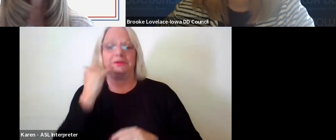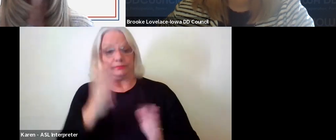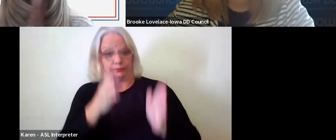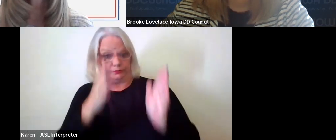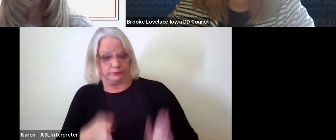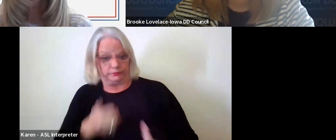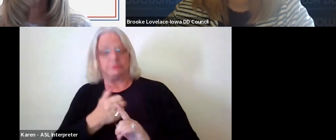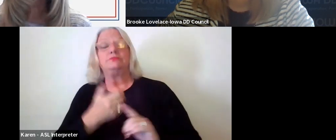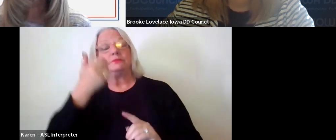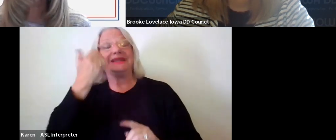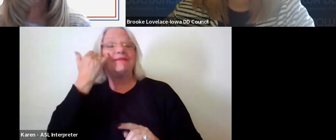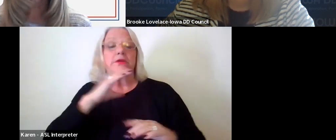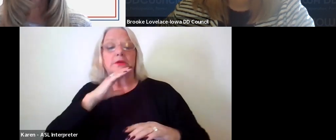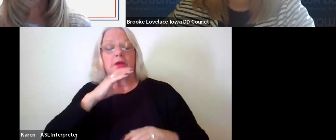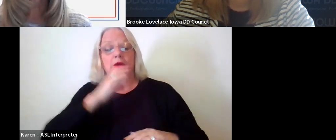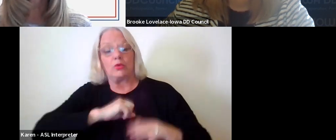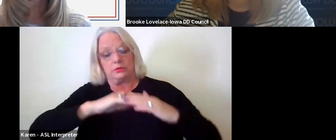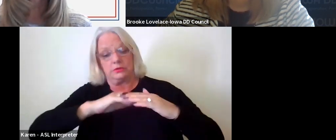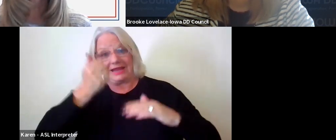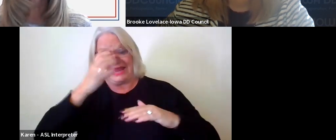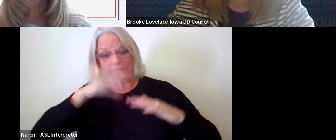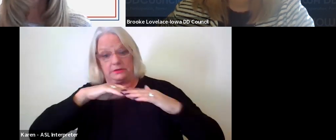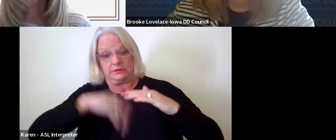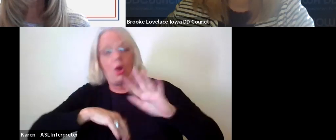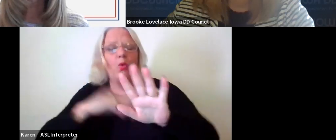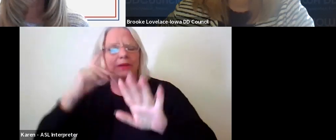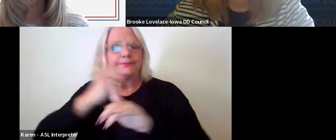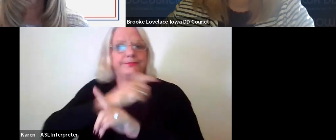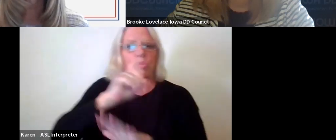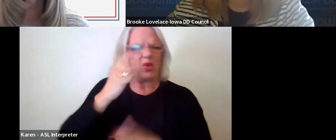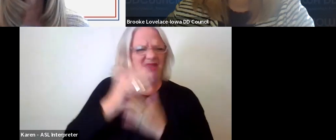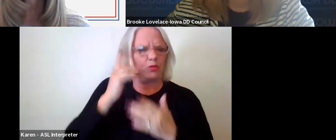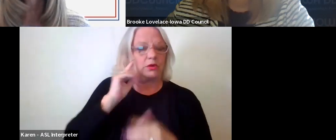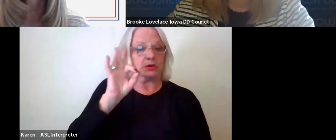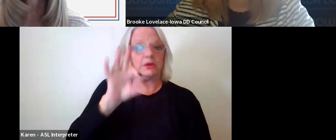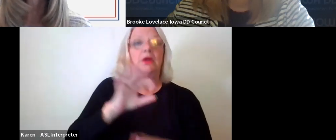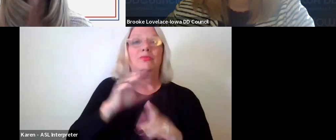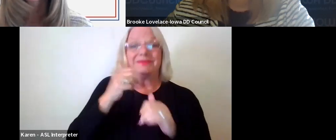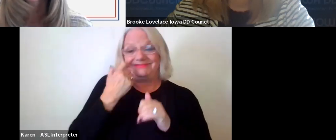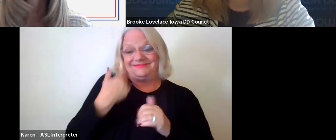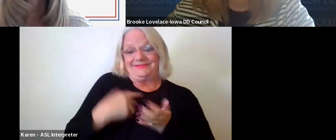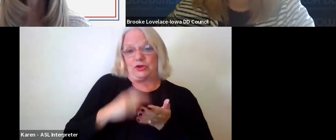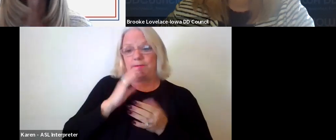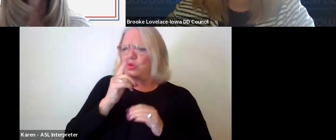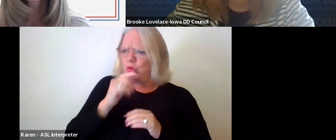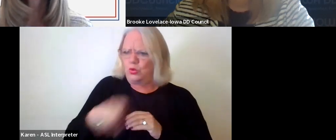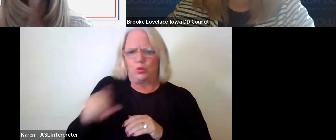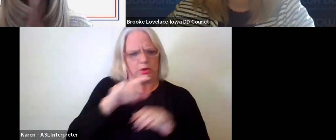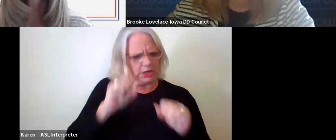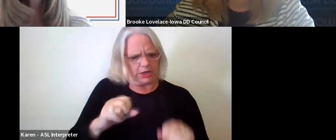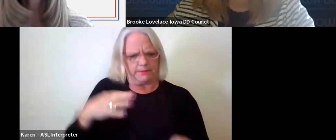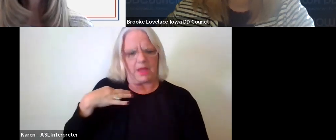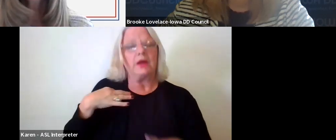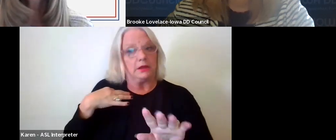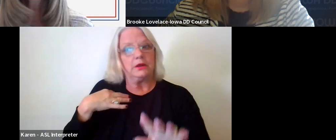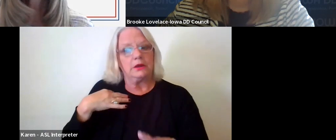age of 18. And one thing that I want to just mention is, we talked about eligibility earlier. We do have an